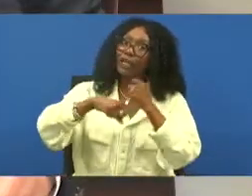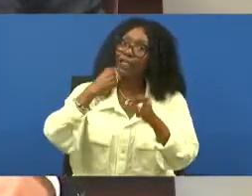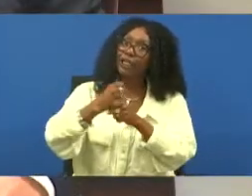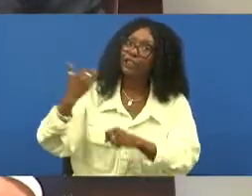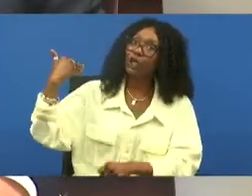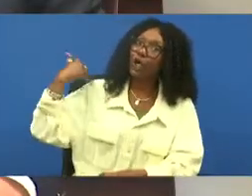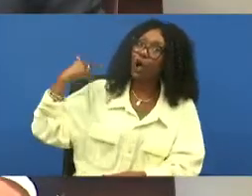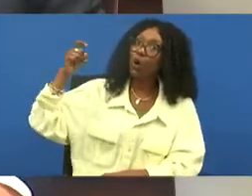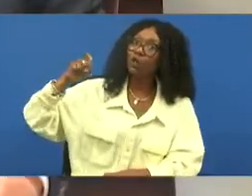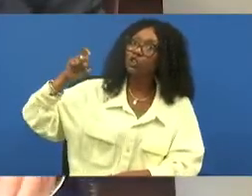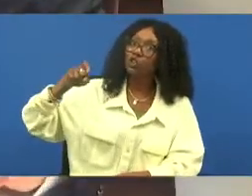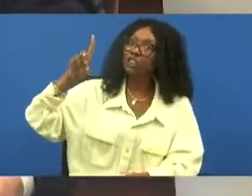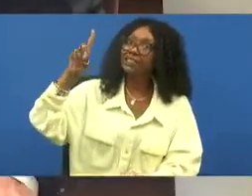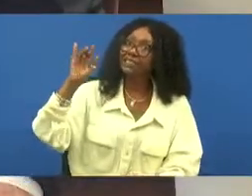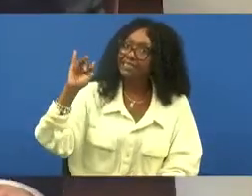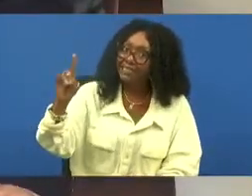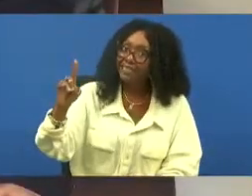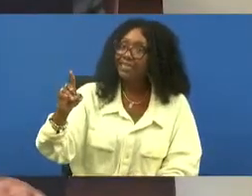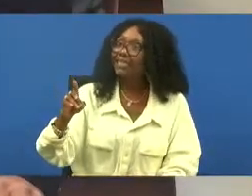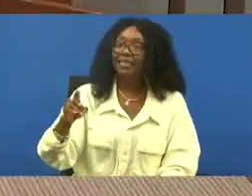that. Thank you.